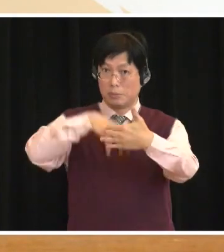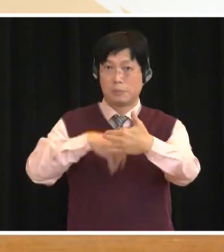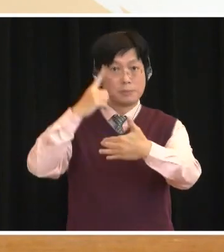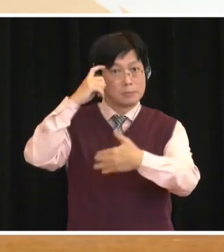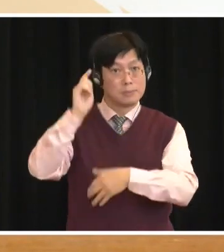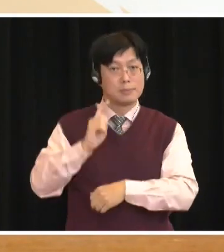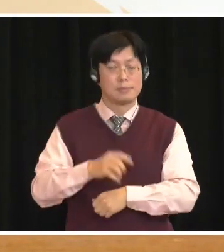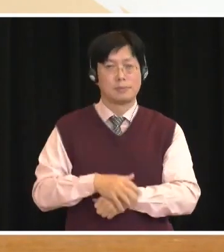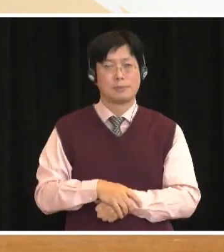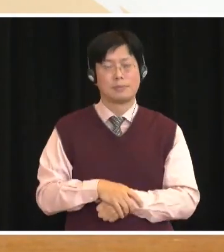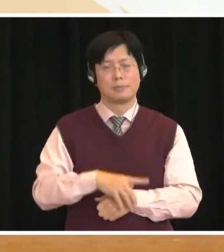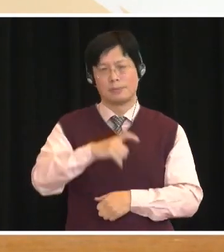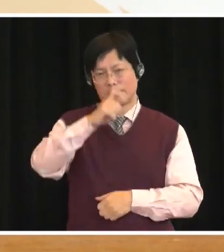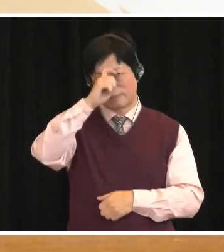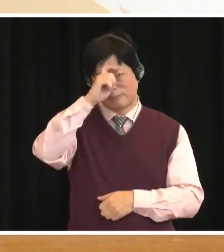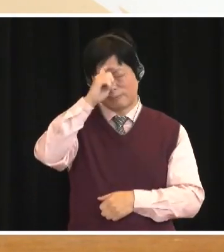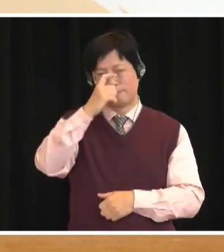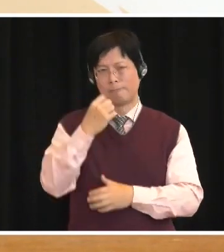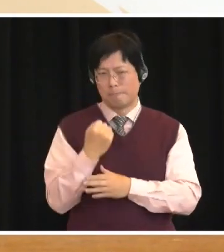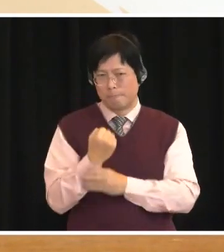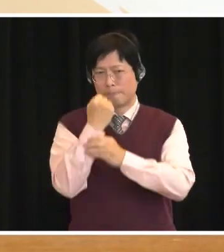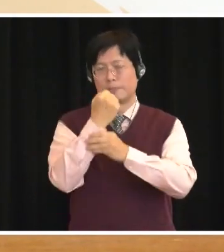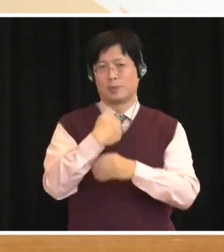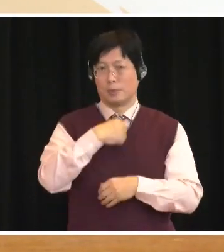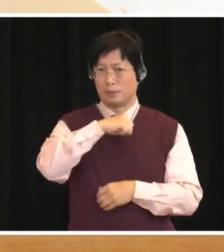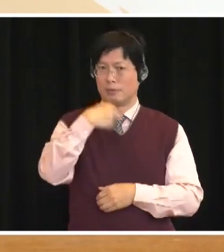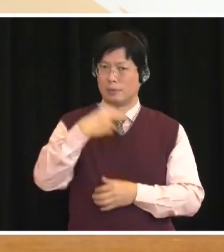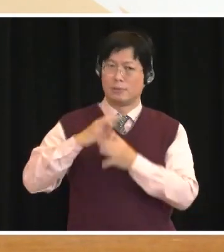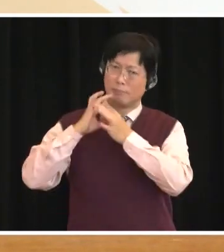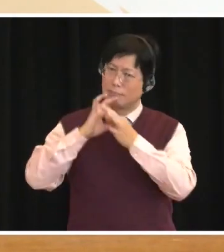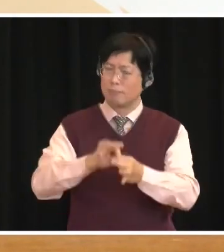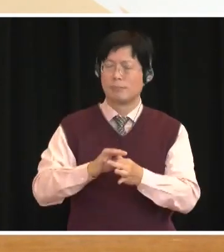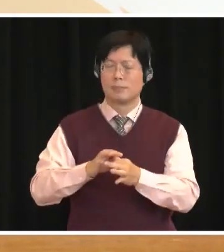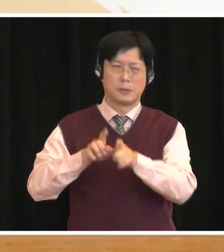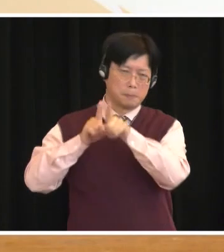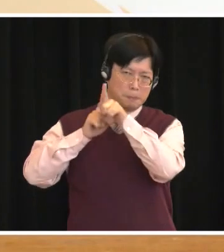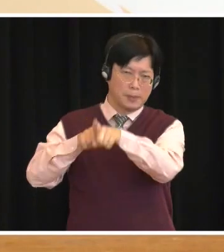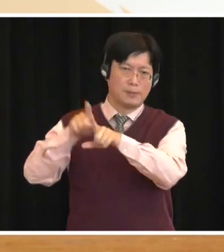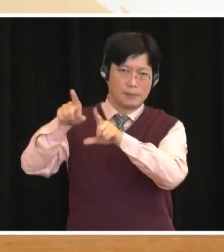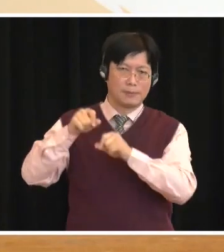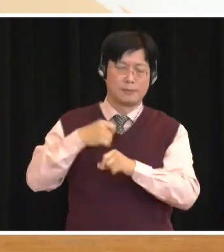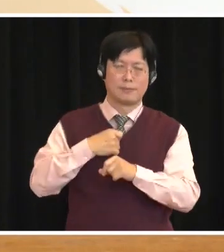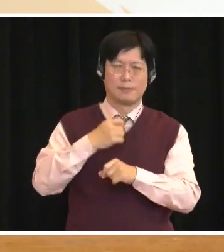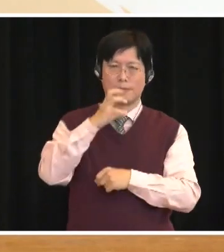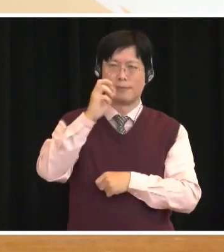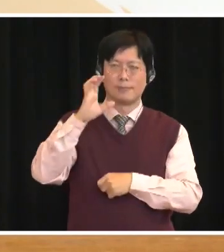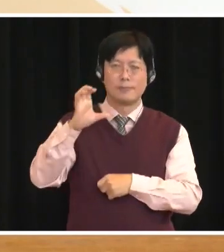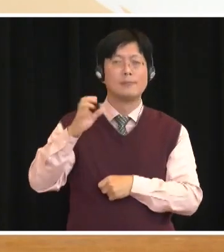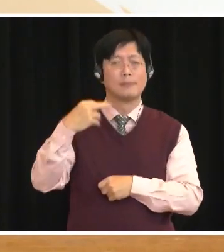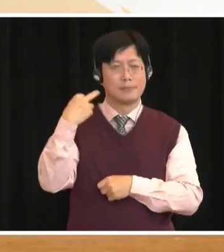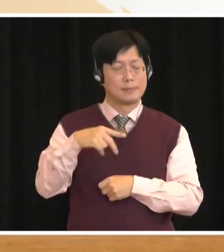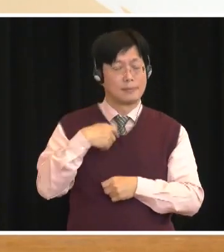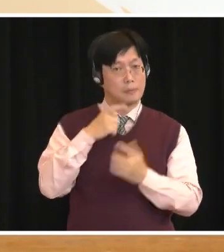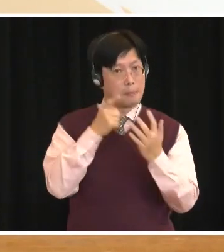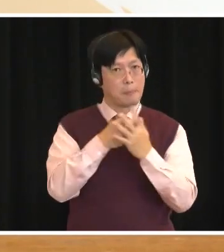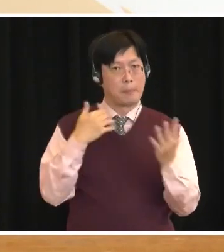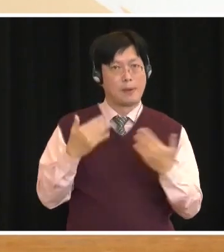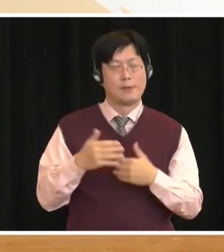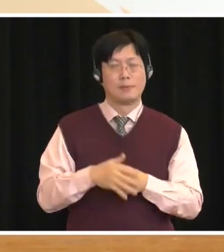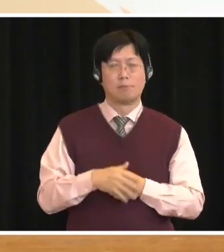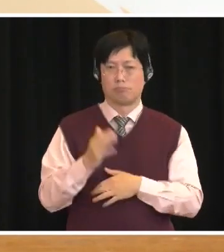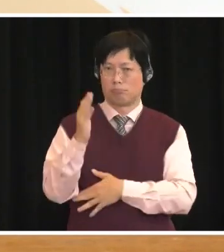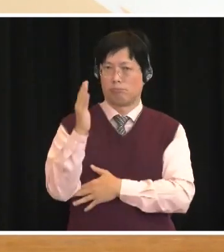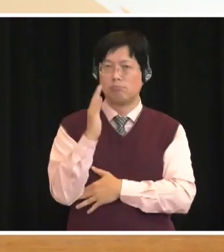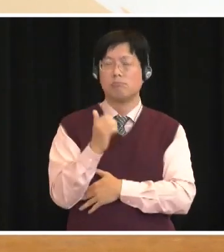of the Child in a country that has shown already a lot of commitment to that implementation.